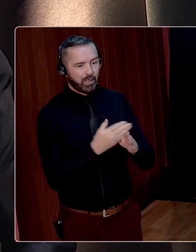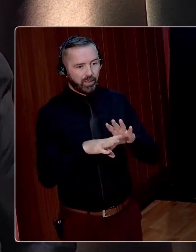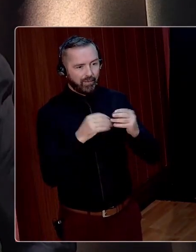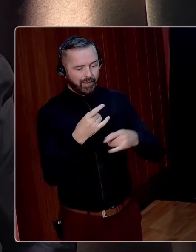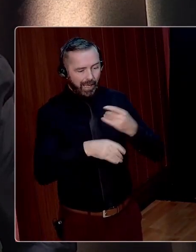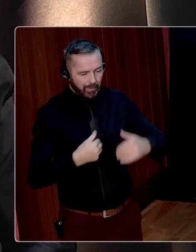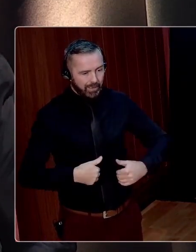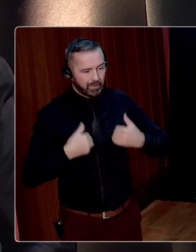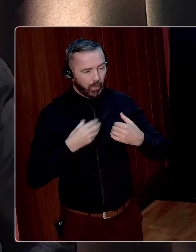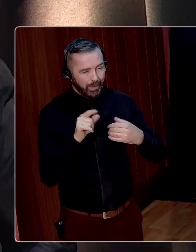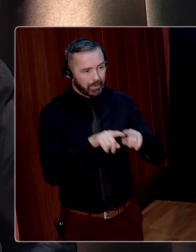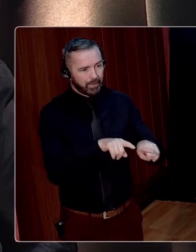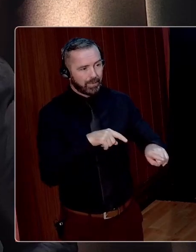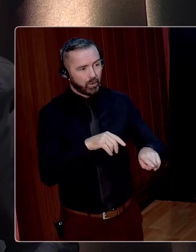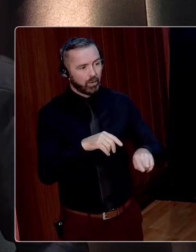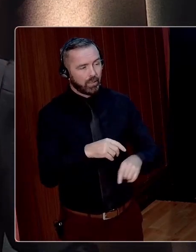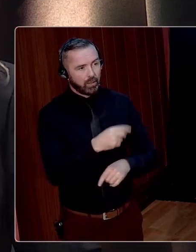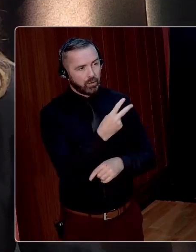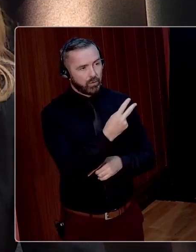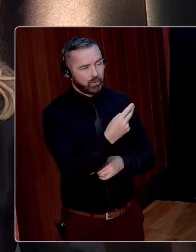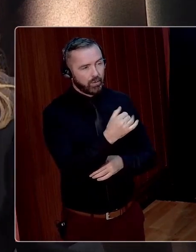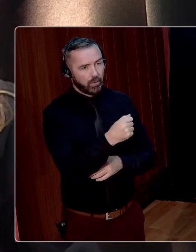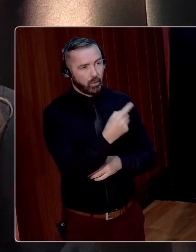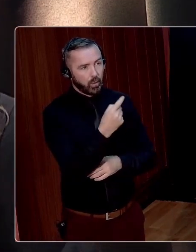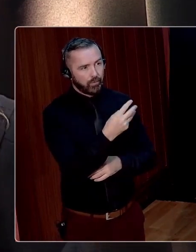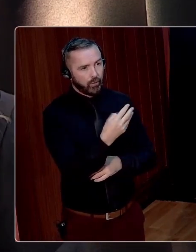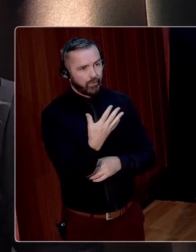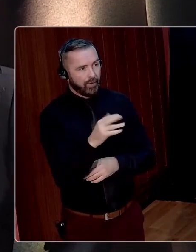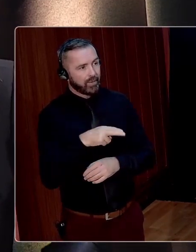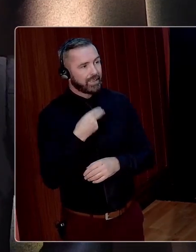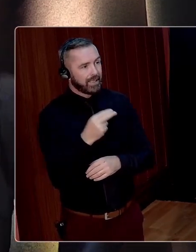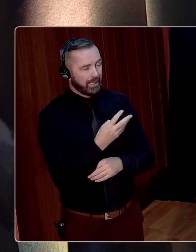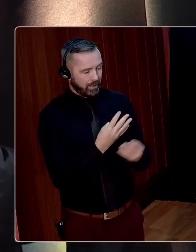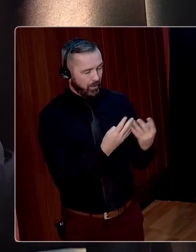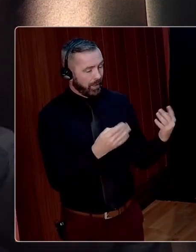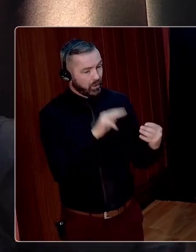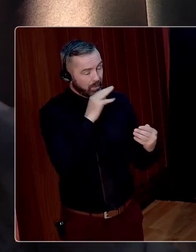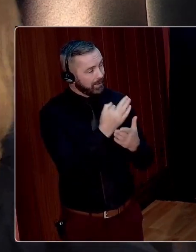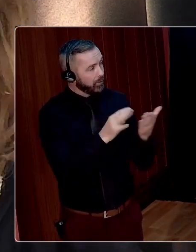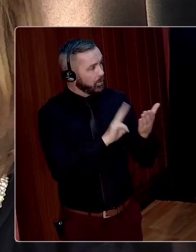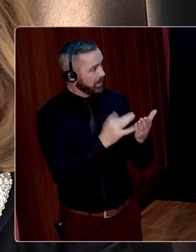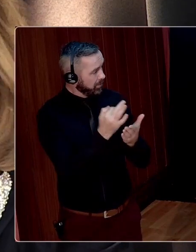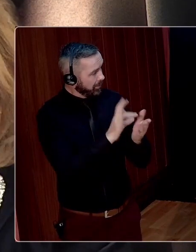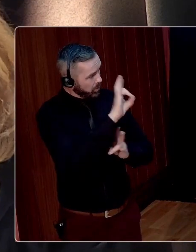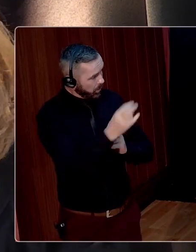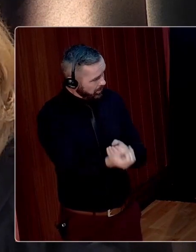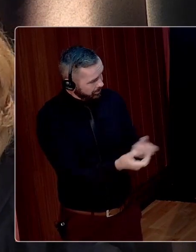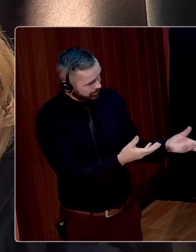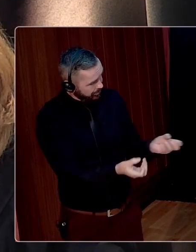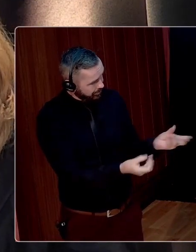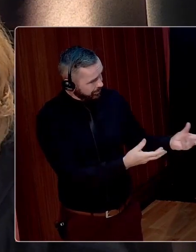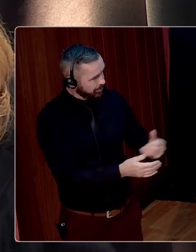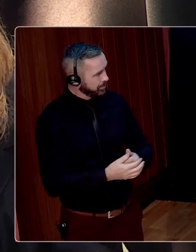morning. So just 1:45 is the next session. So therefore, there's a few minutes just for a few questions here,